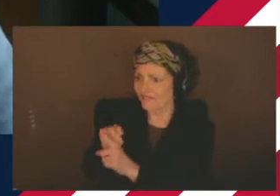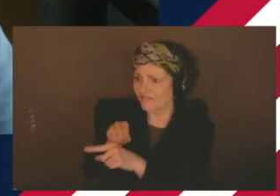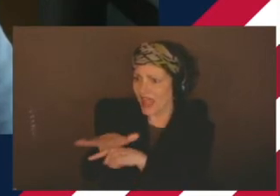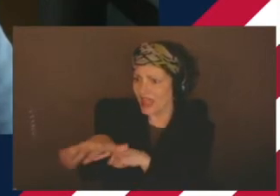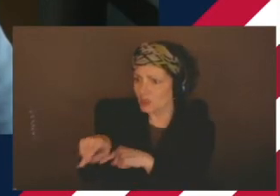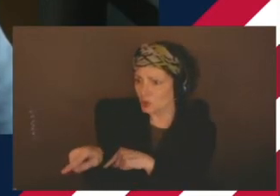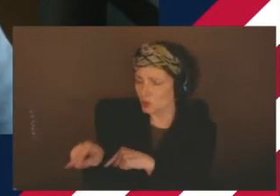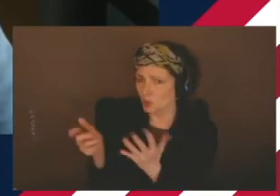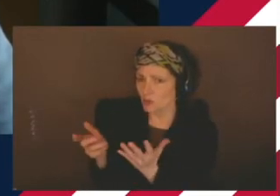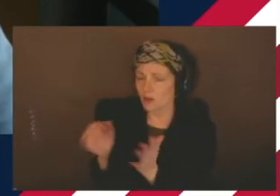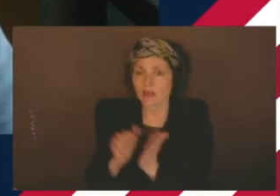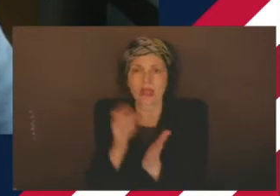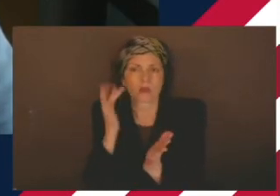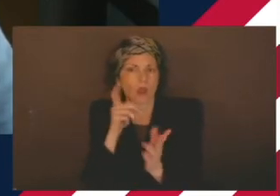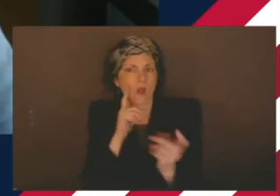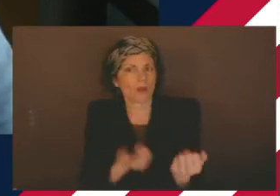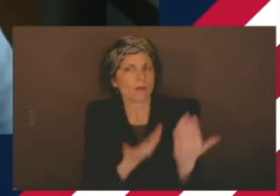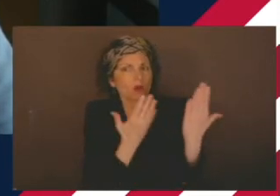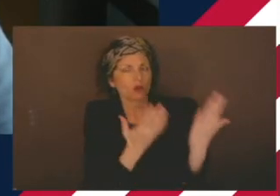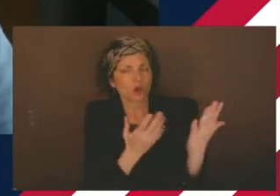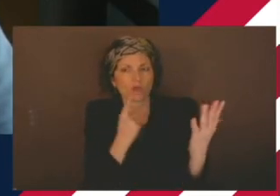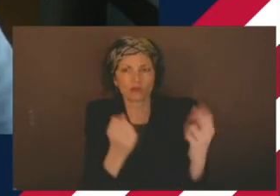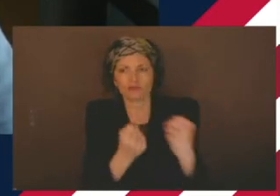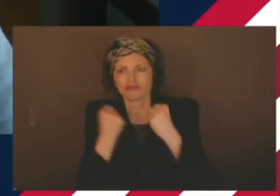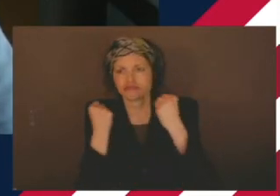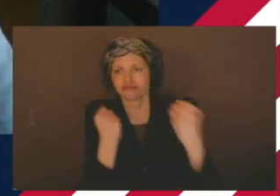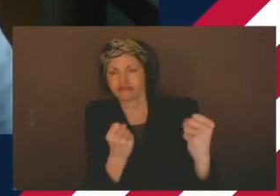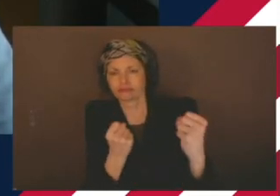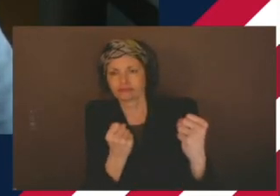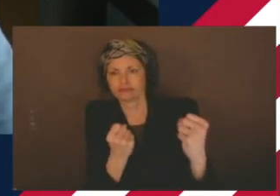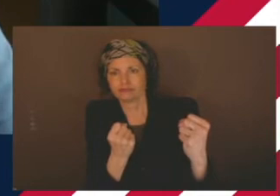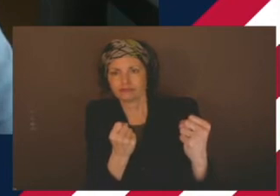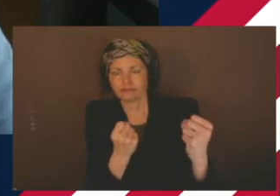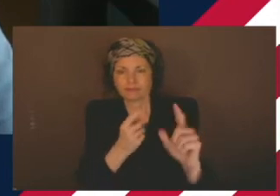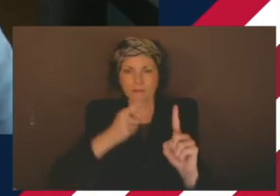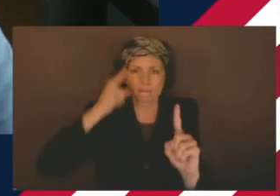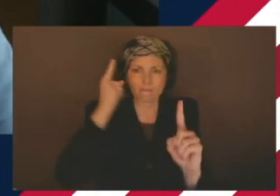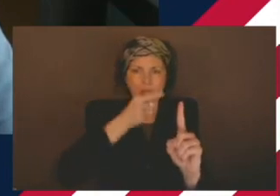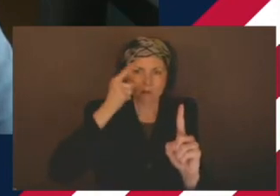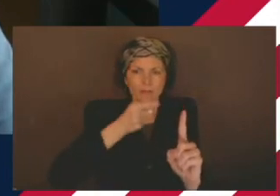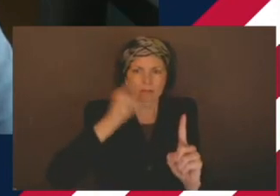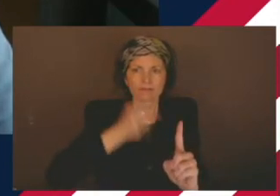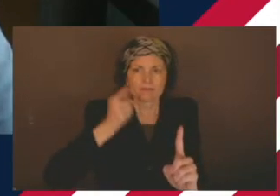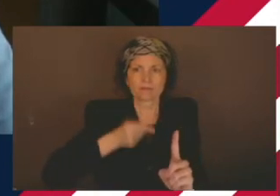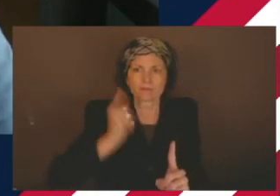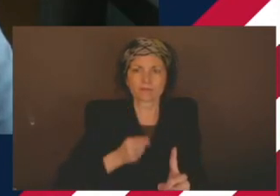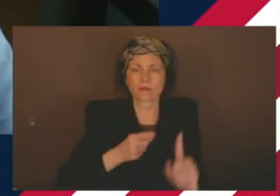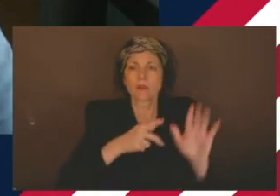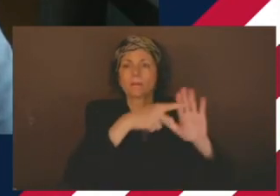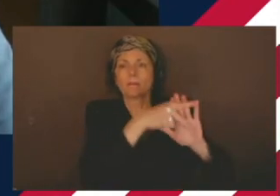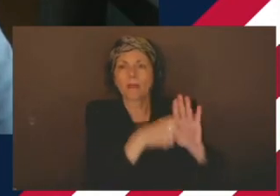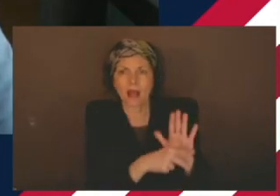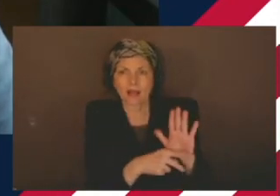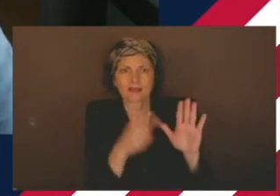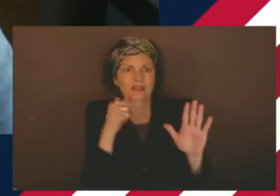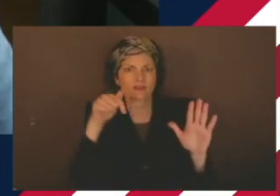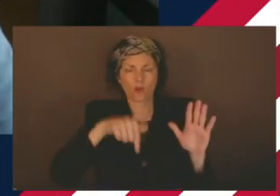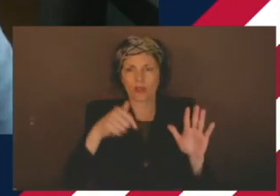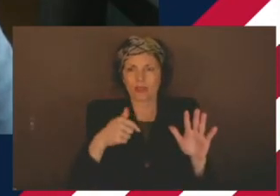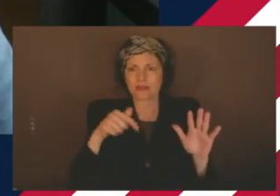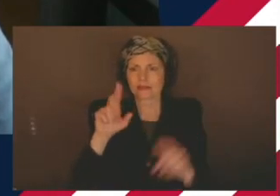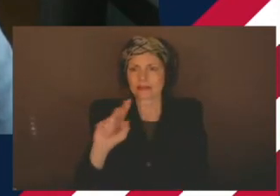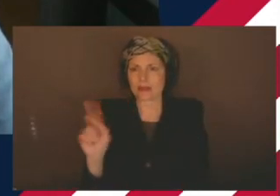bold, science-based, and comprehensive set of climate and environmental policies for the Democratic Party's 2020 platform, a set